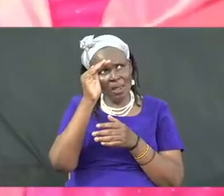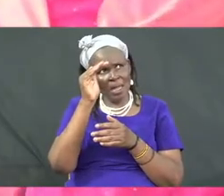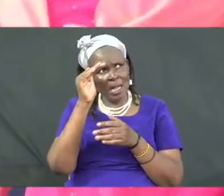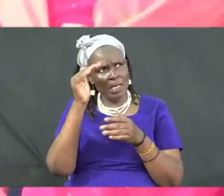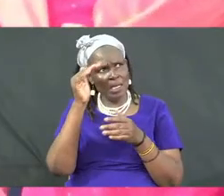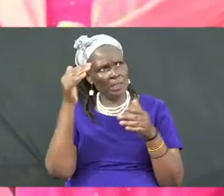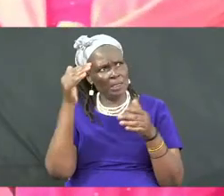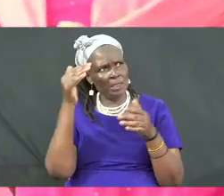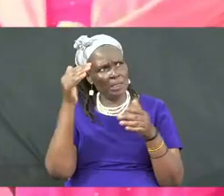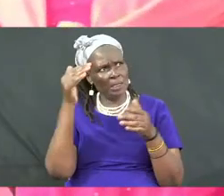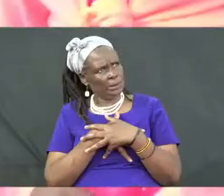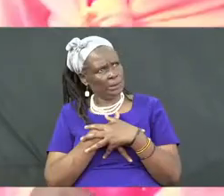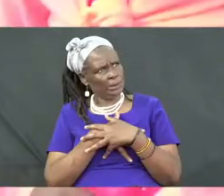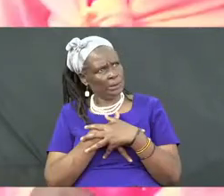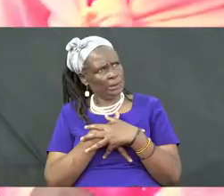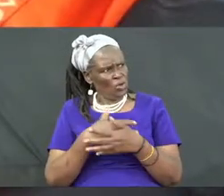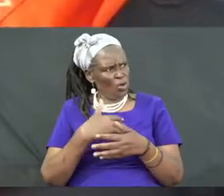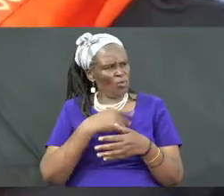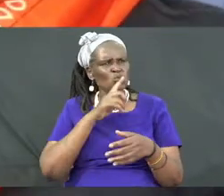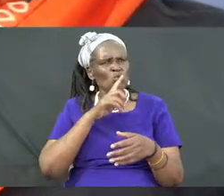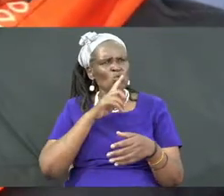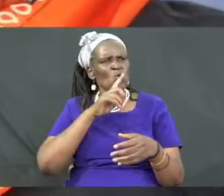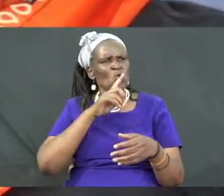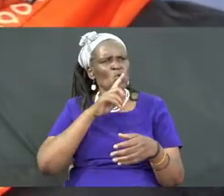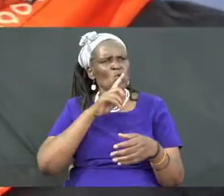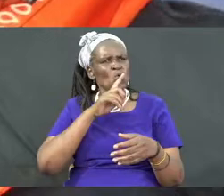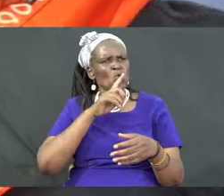Eyawa, he has so many followers.